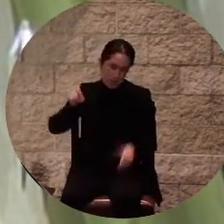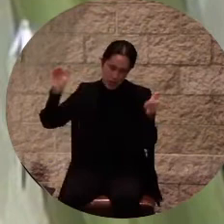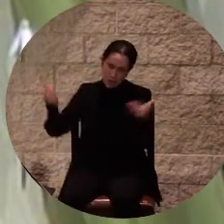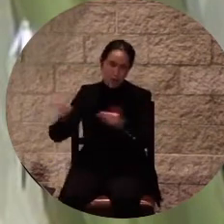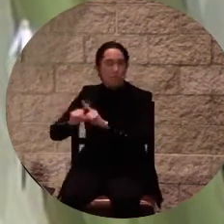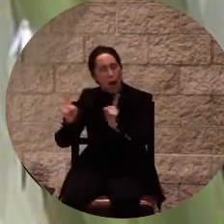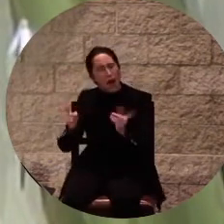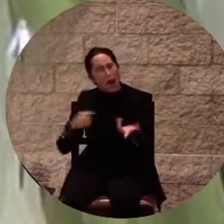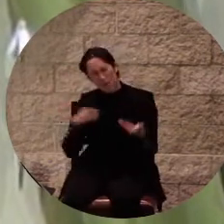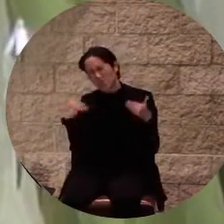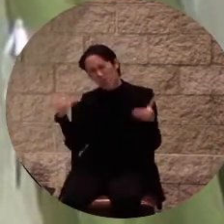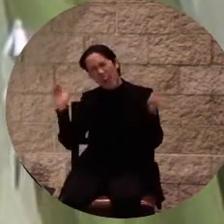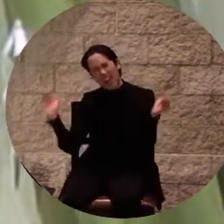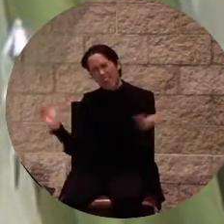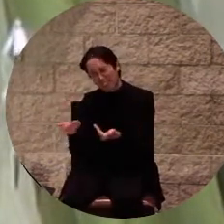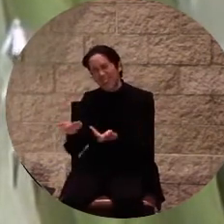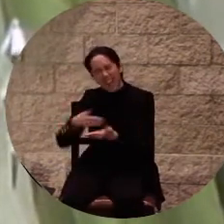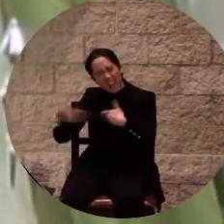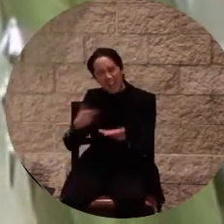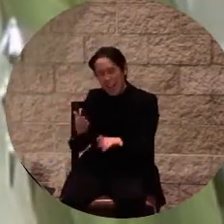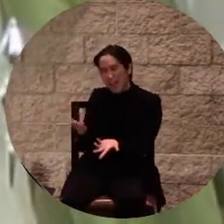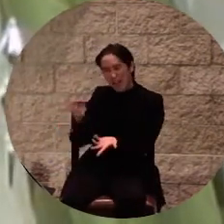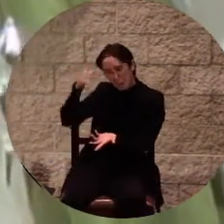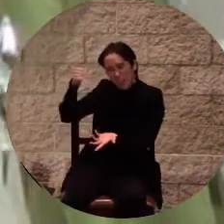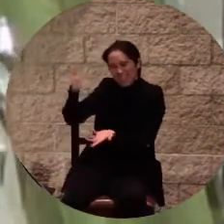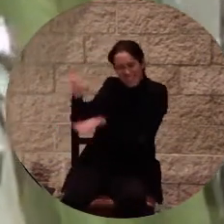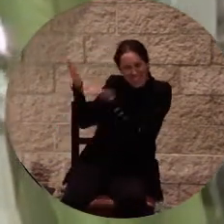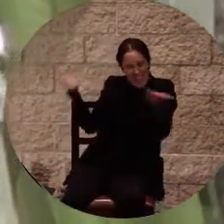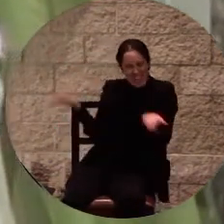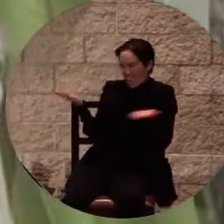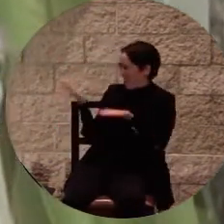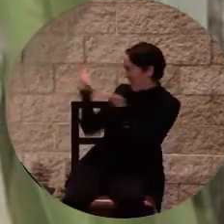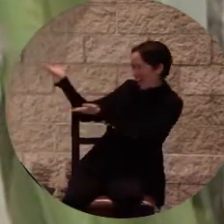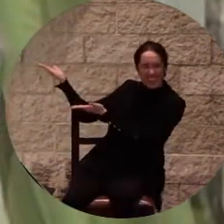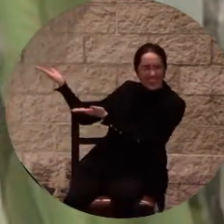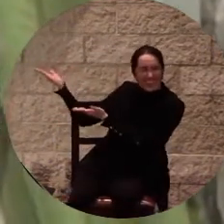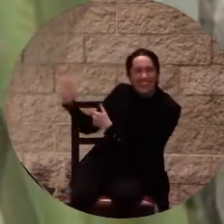them anyway, because they're right here, and